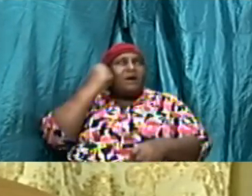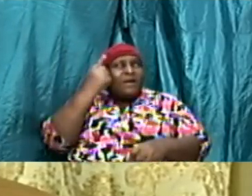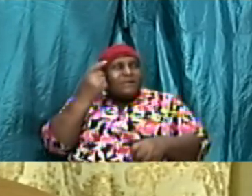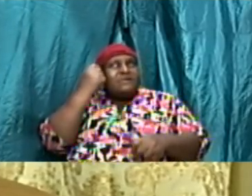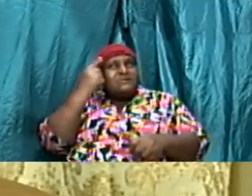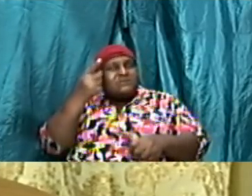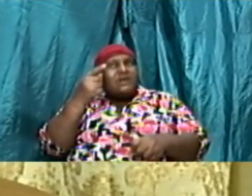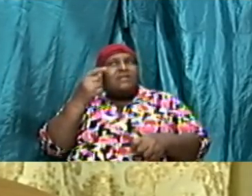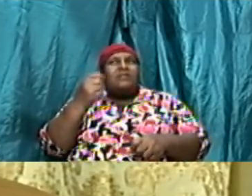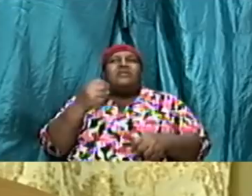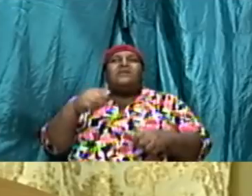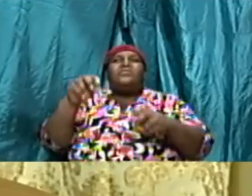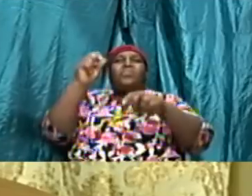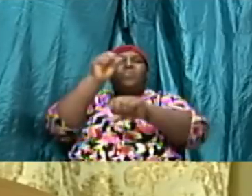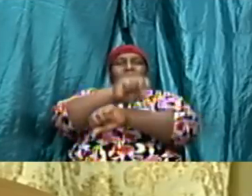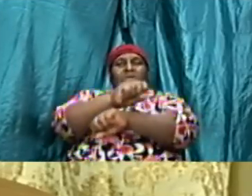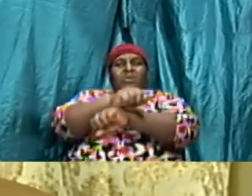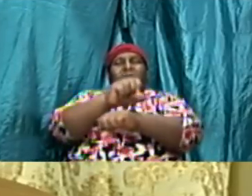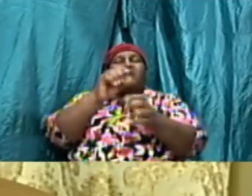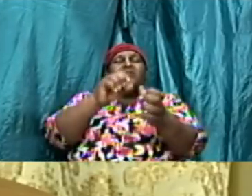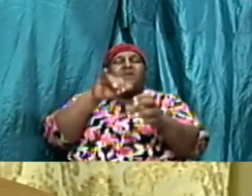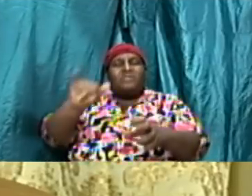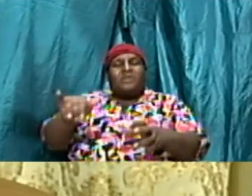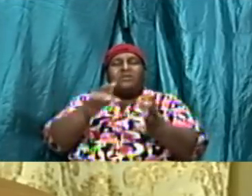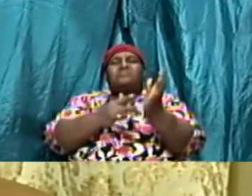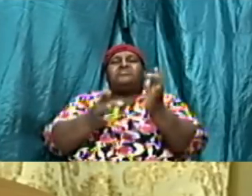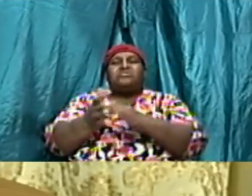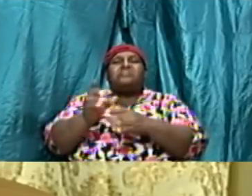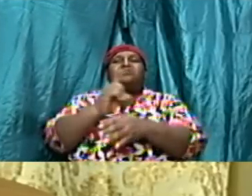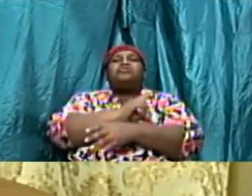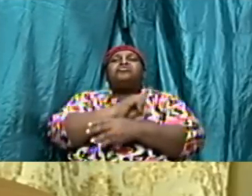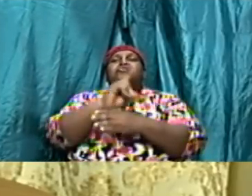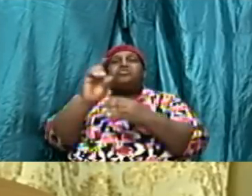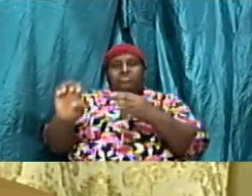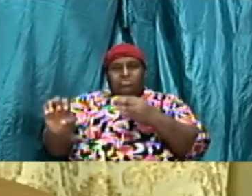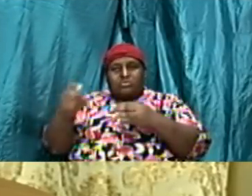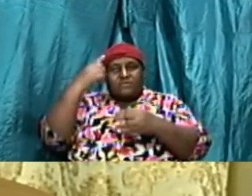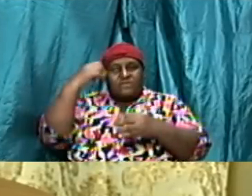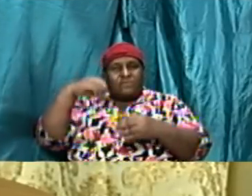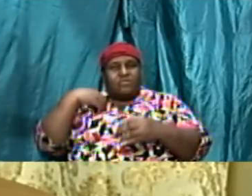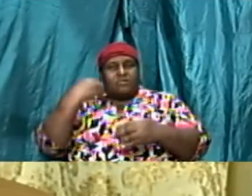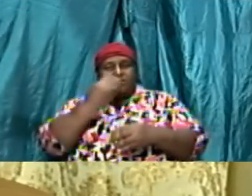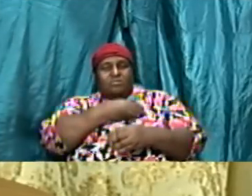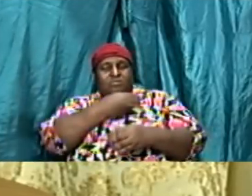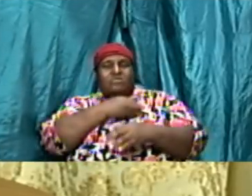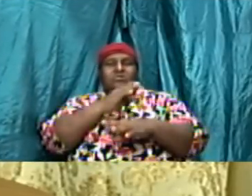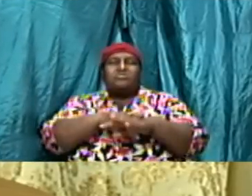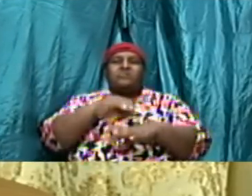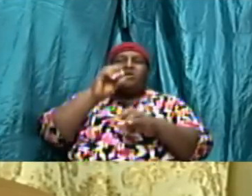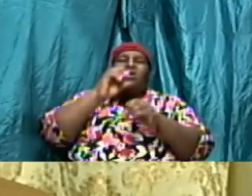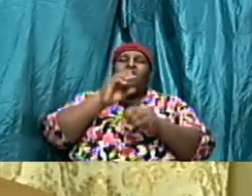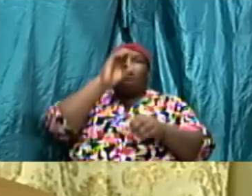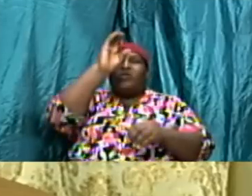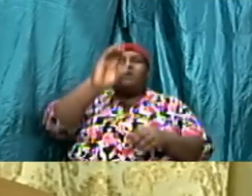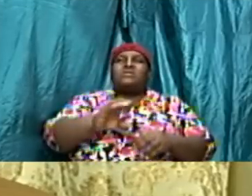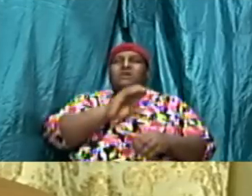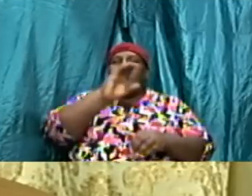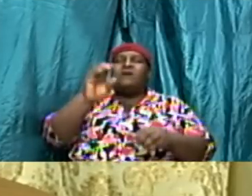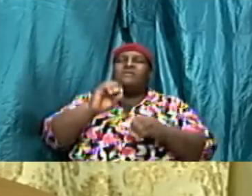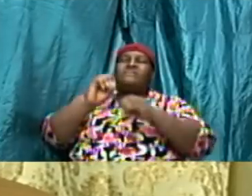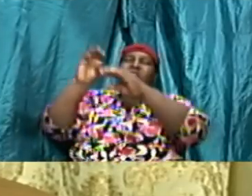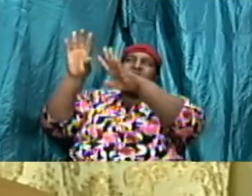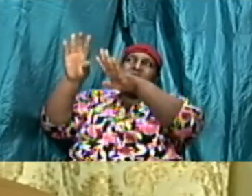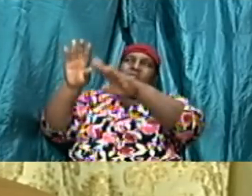for us at Calvary. Praise God. Now, let me start by saying that there are three